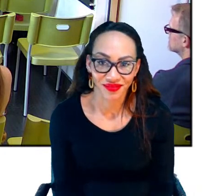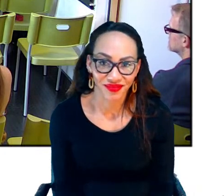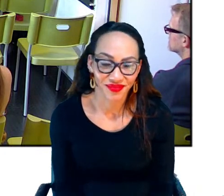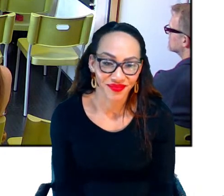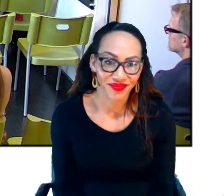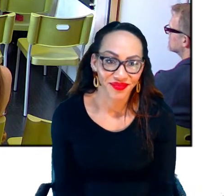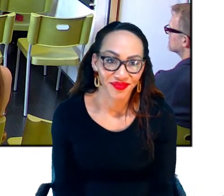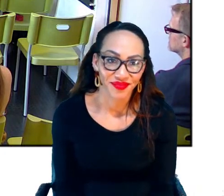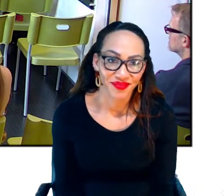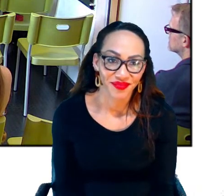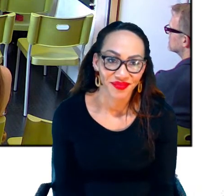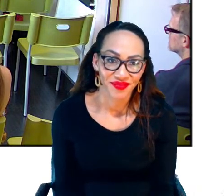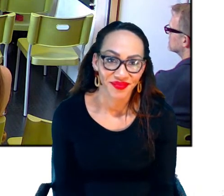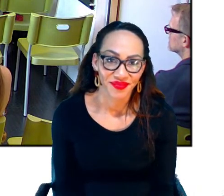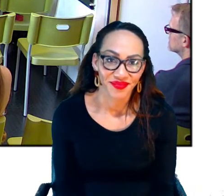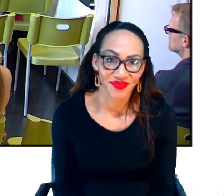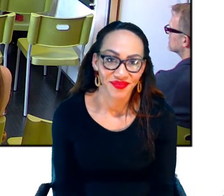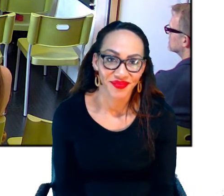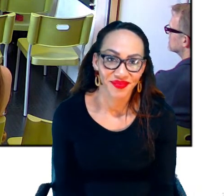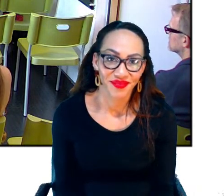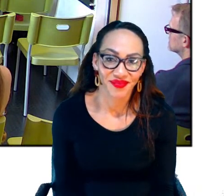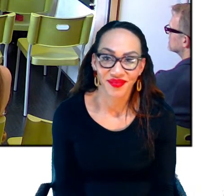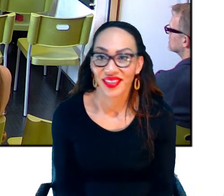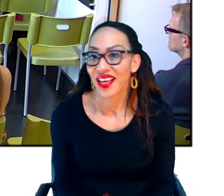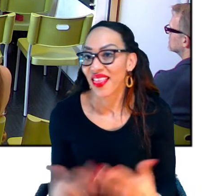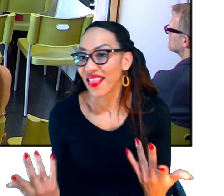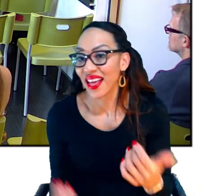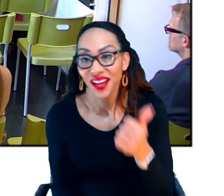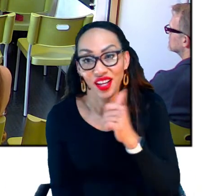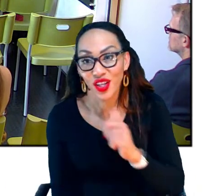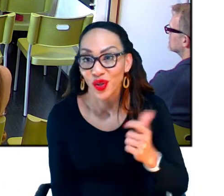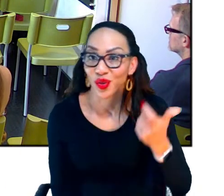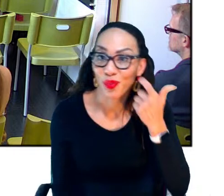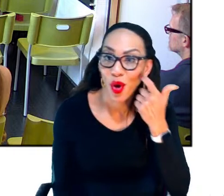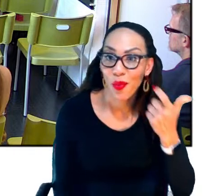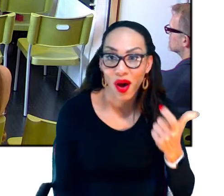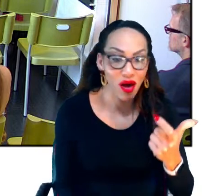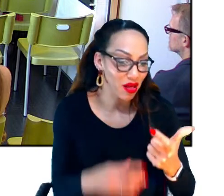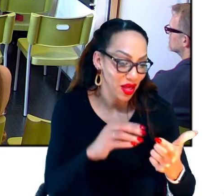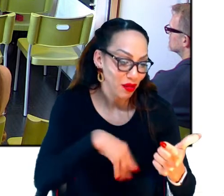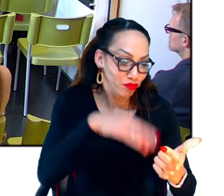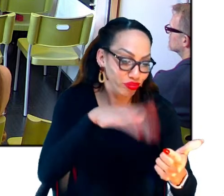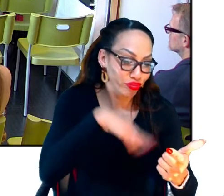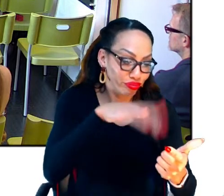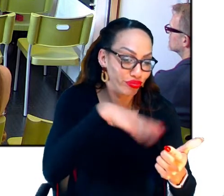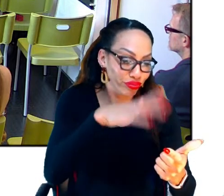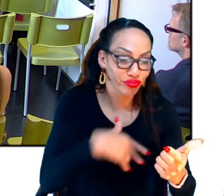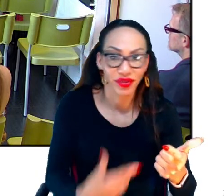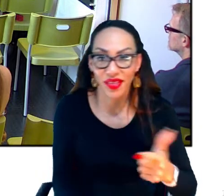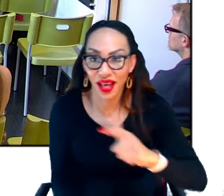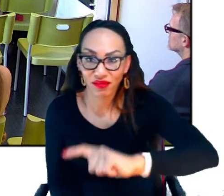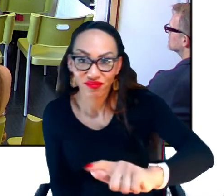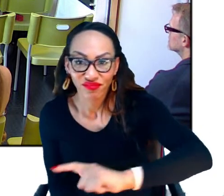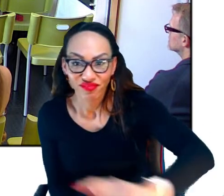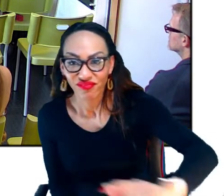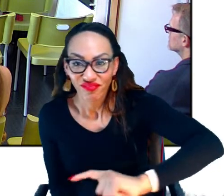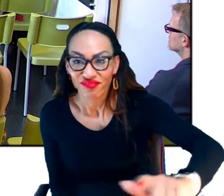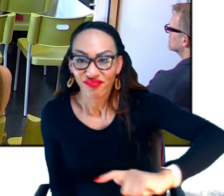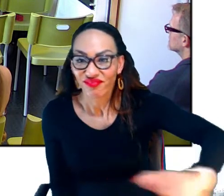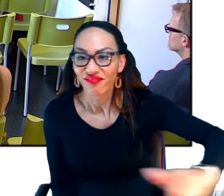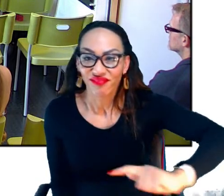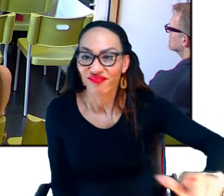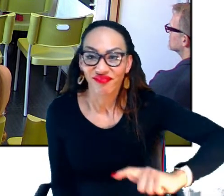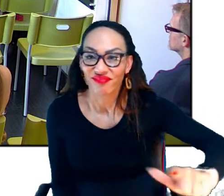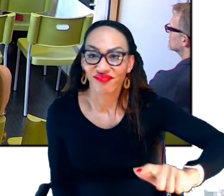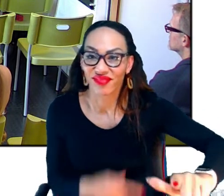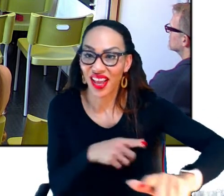just, I don't know, taking a mobile phone and then just covering it in paint and then just using that as a brush. So kind of like, that's fun.